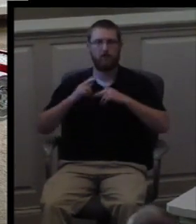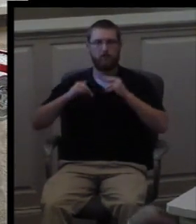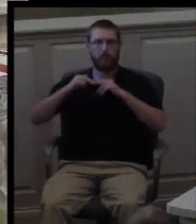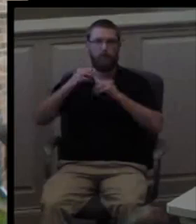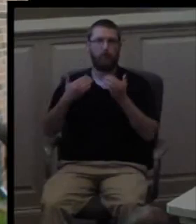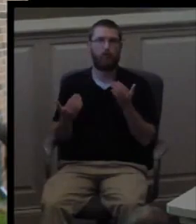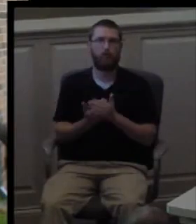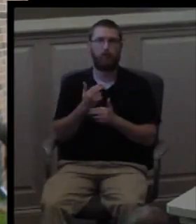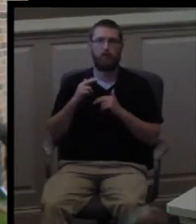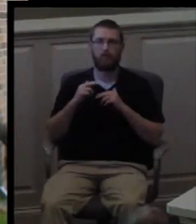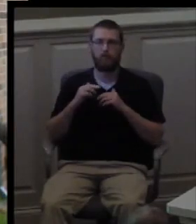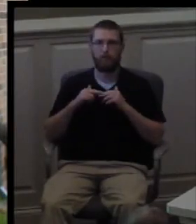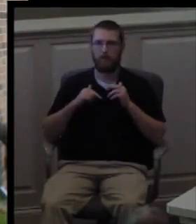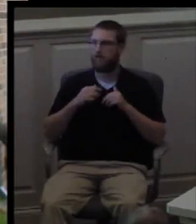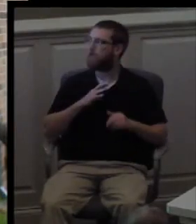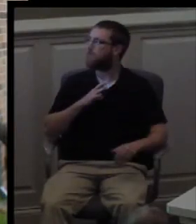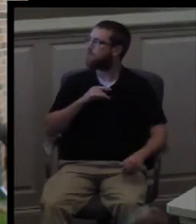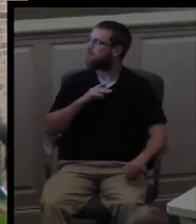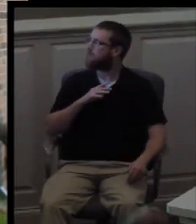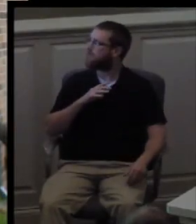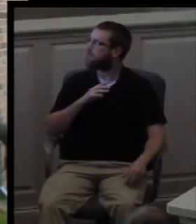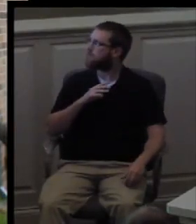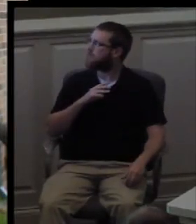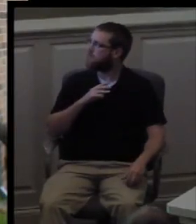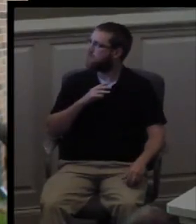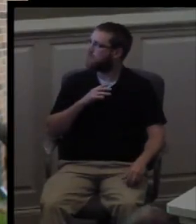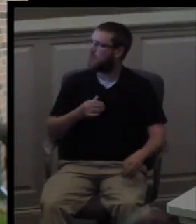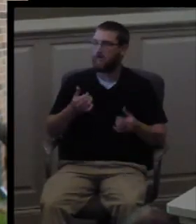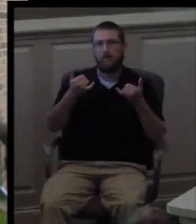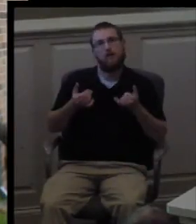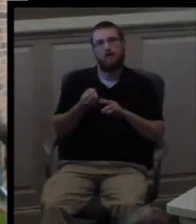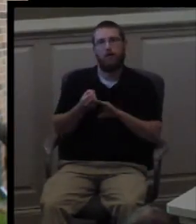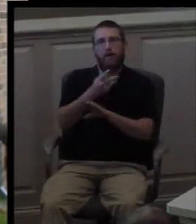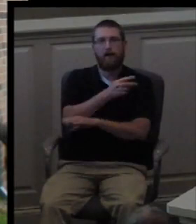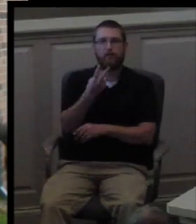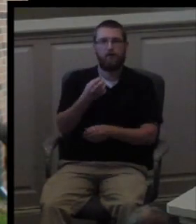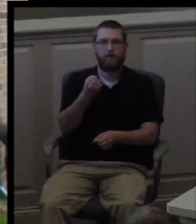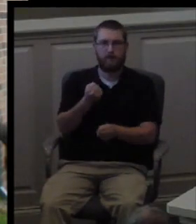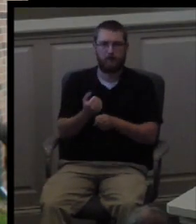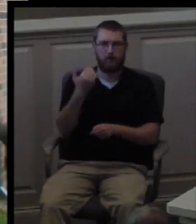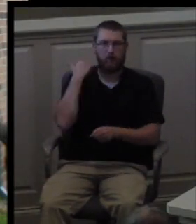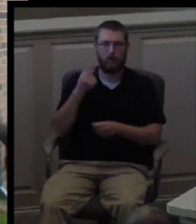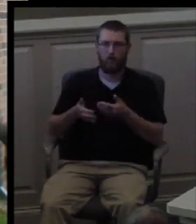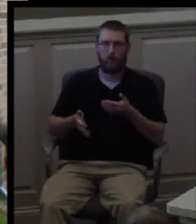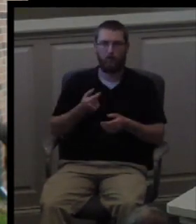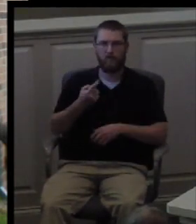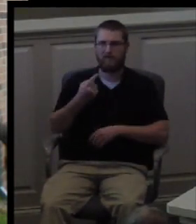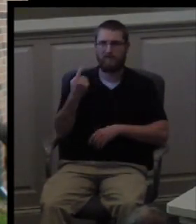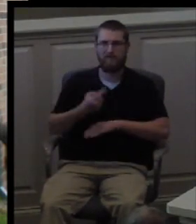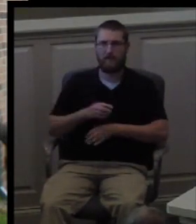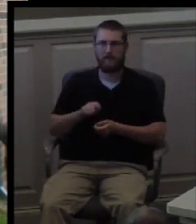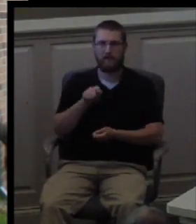station. So again, let me go back. And 2 years ago, almost to the day, we completed the